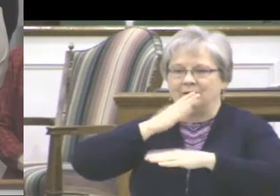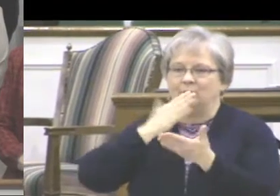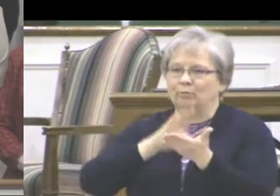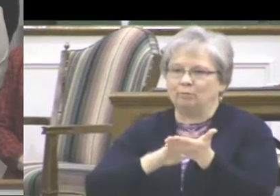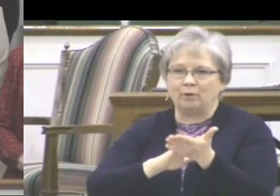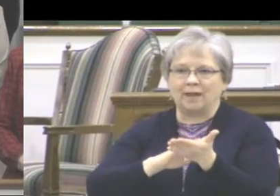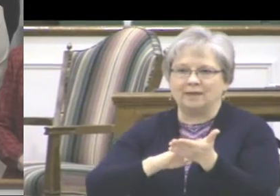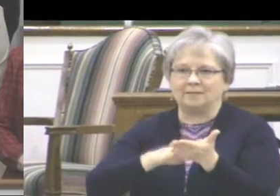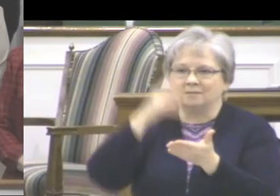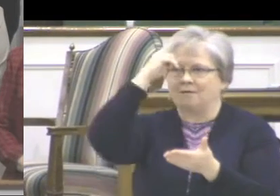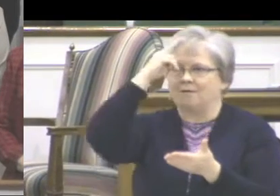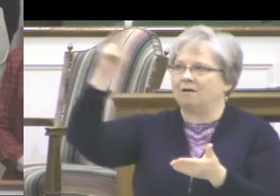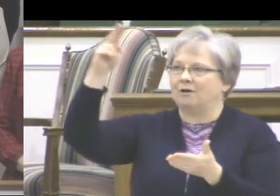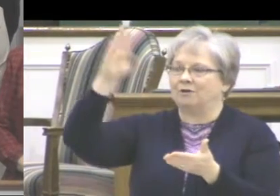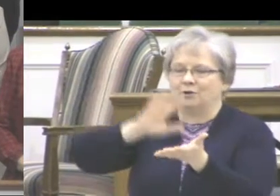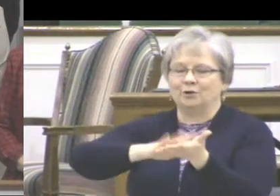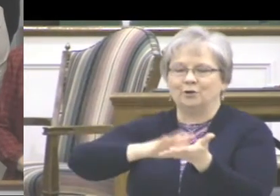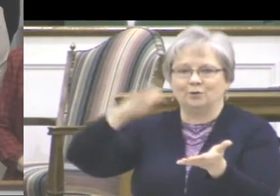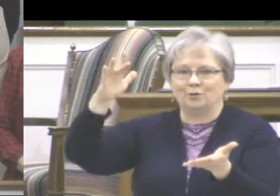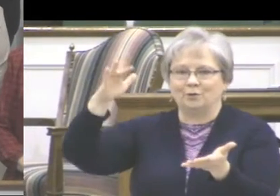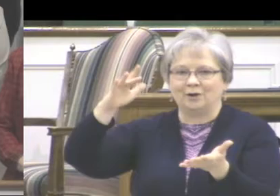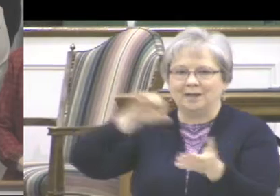glory and power forever.